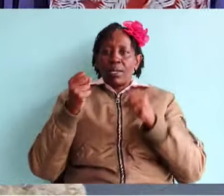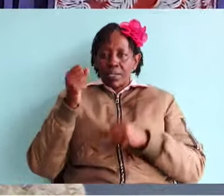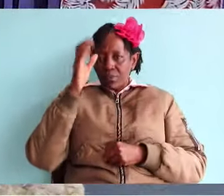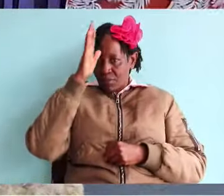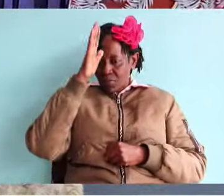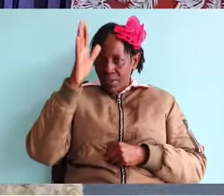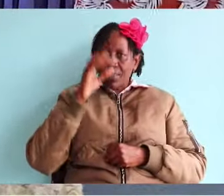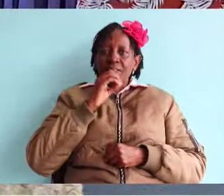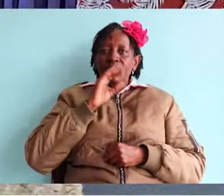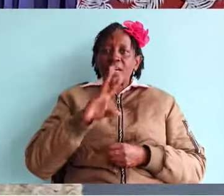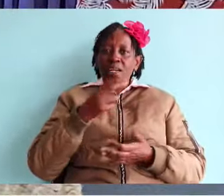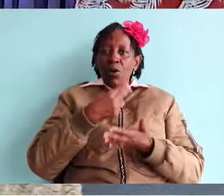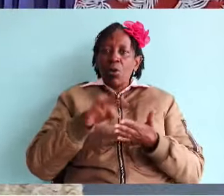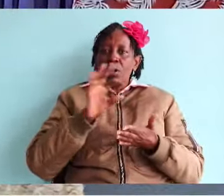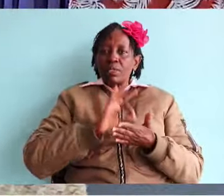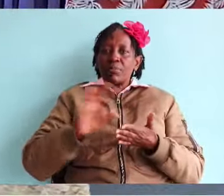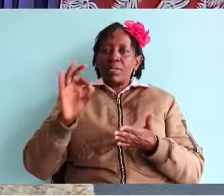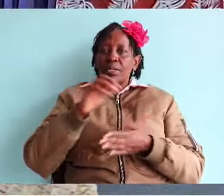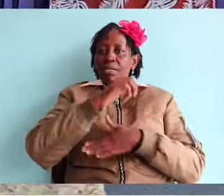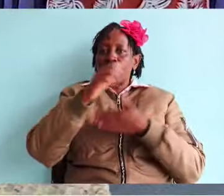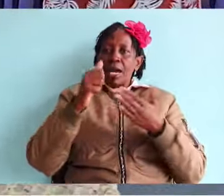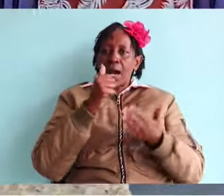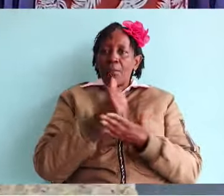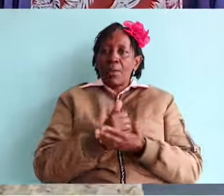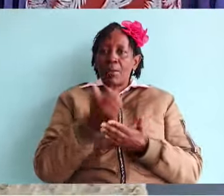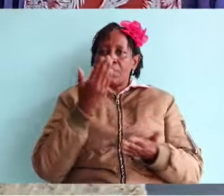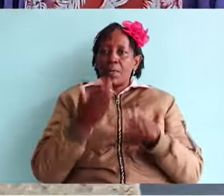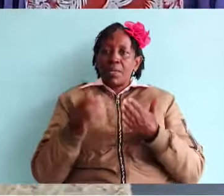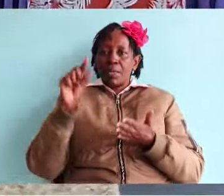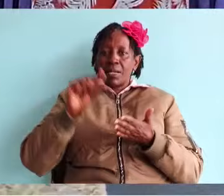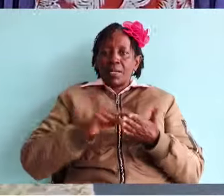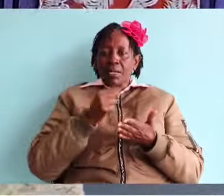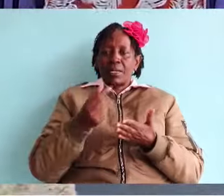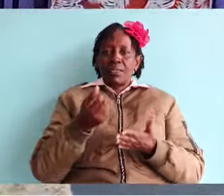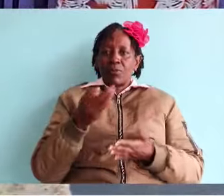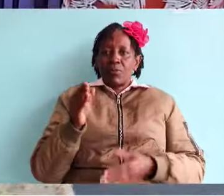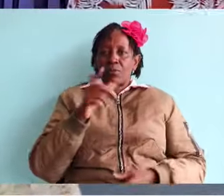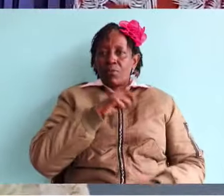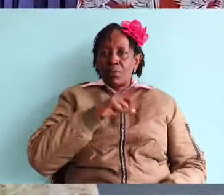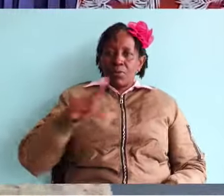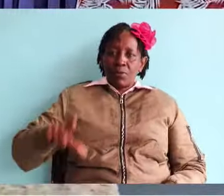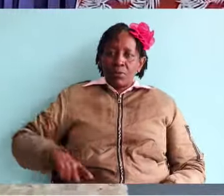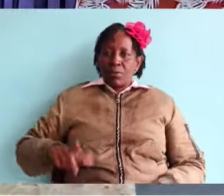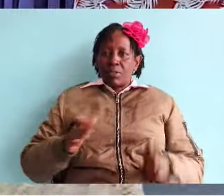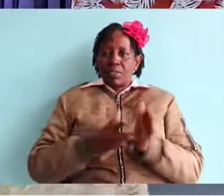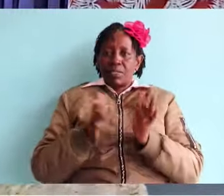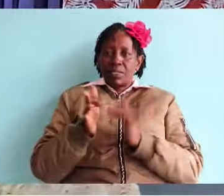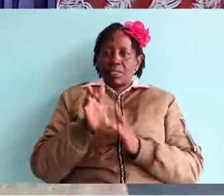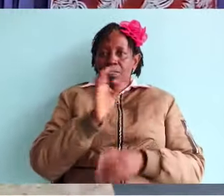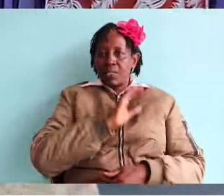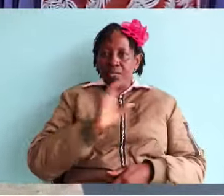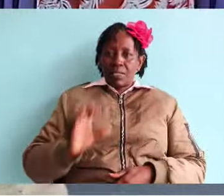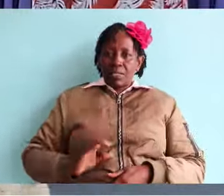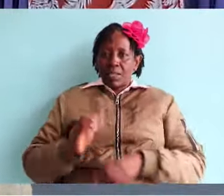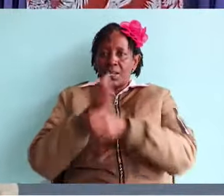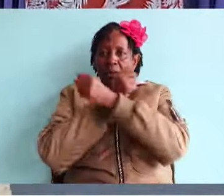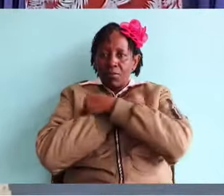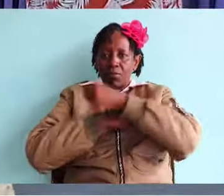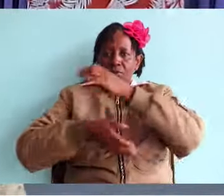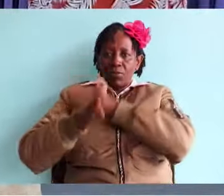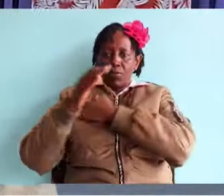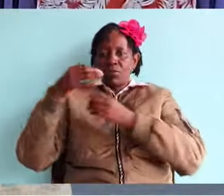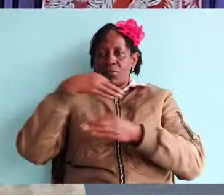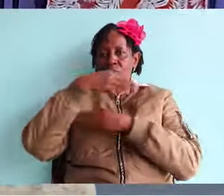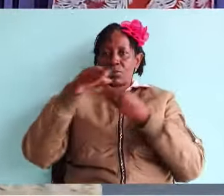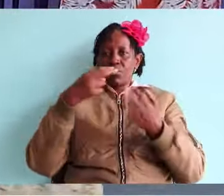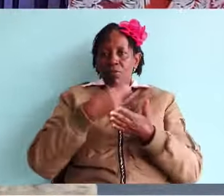and the Holy Spirit. And now may the grace of our Lord Jesus Christ, and the love of God, and the fellowship of the